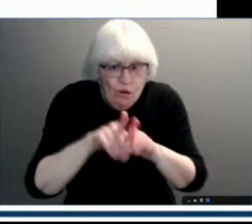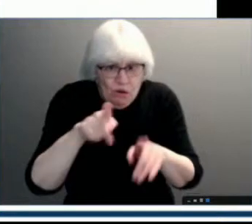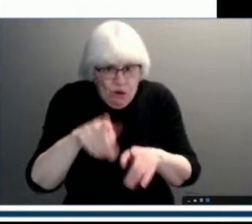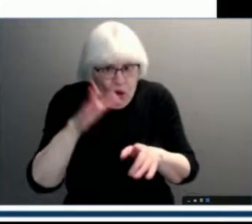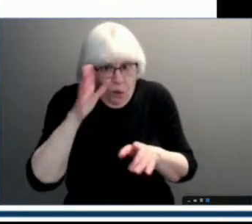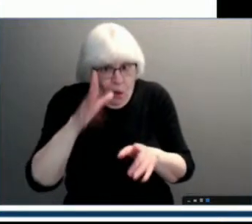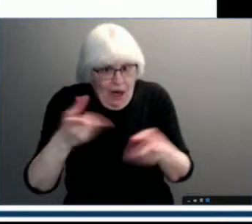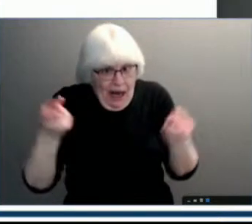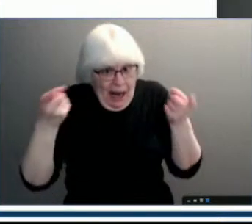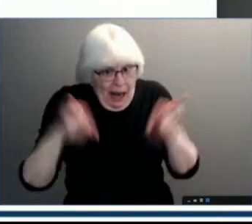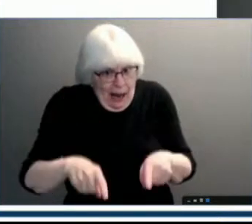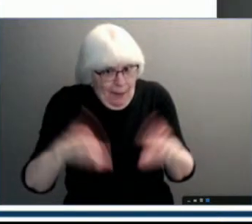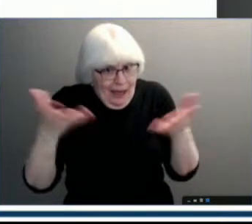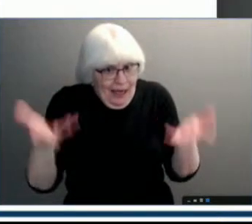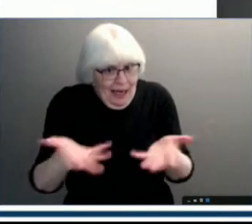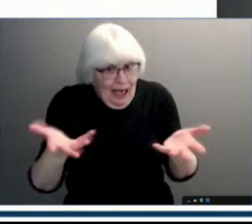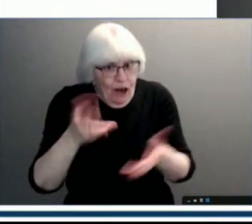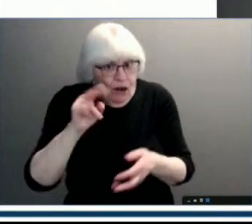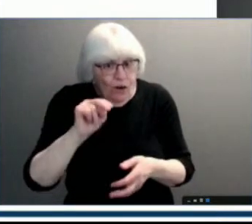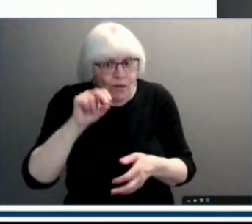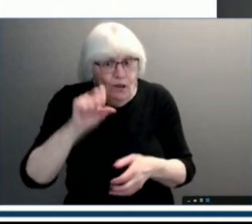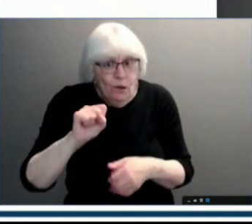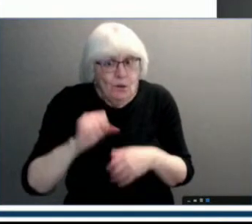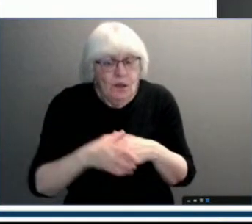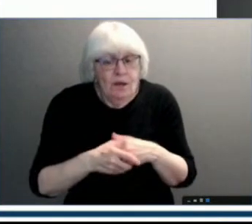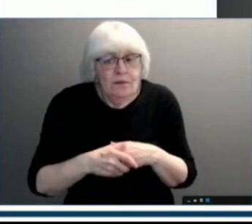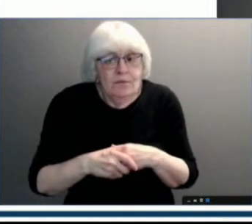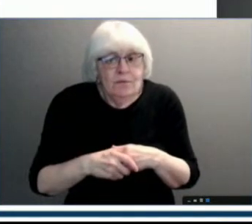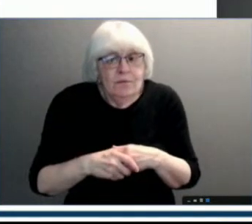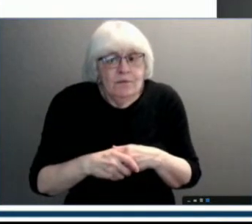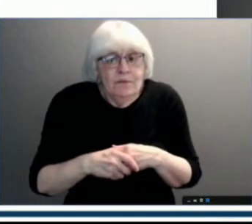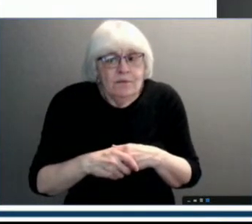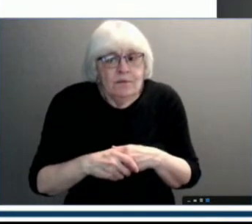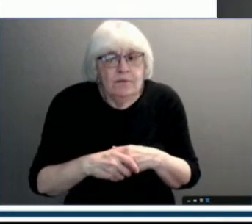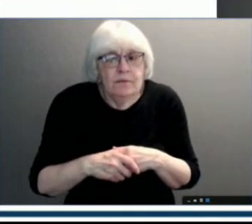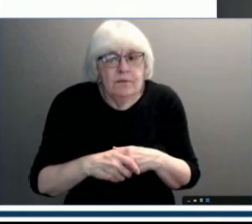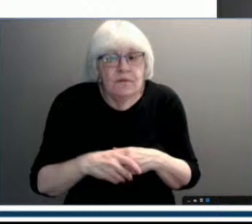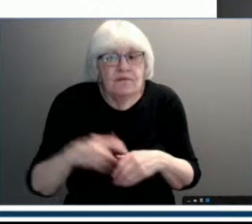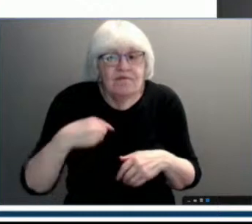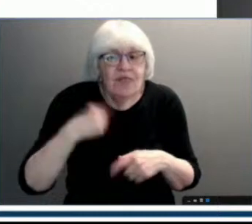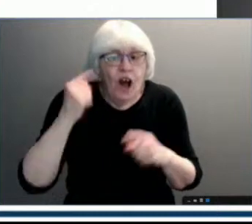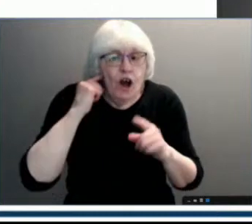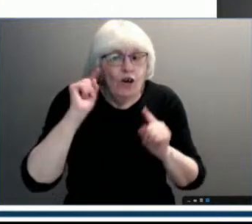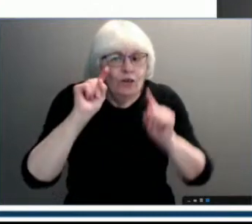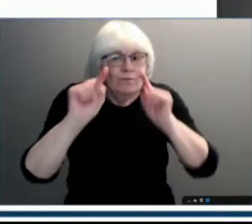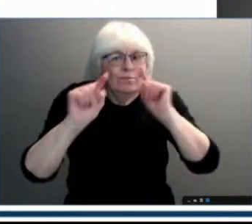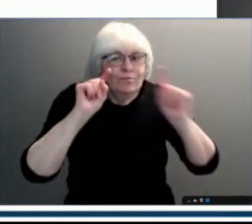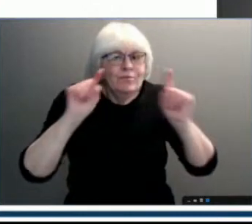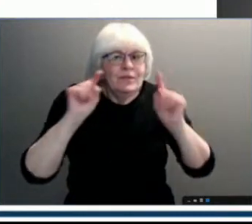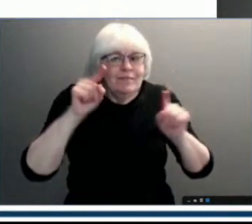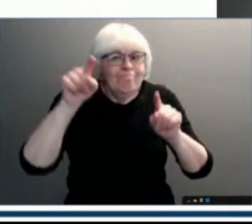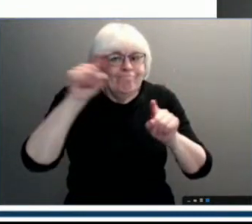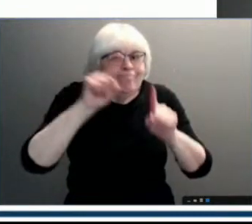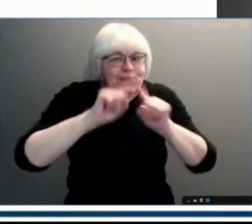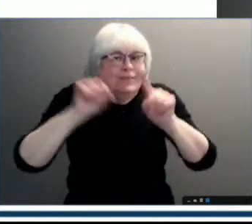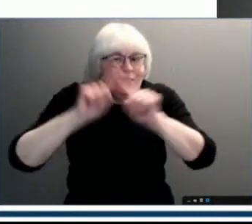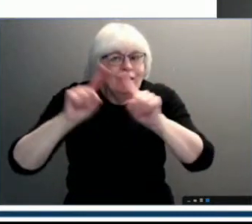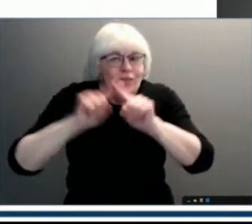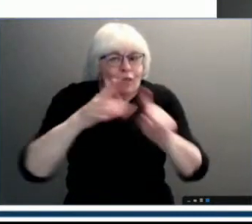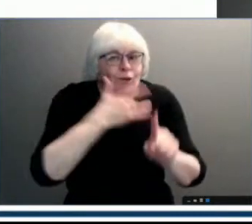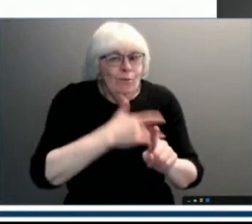Yeah, we're like other provinces. We're aware of some recommendations that CDC Atlanta in the U.S.